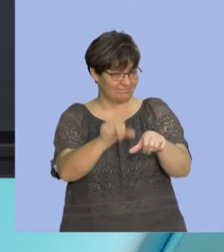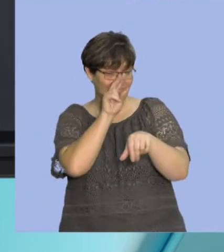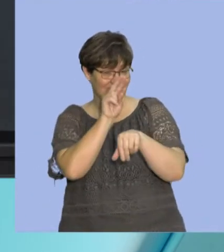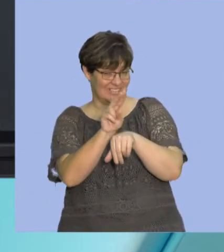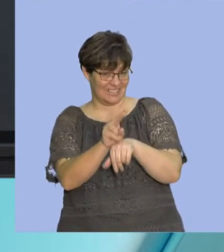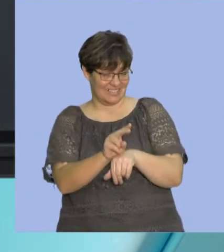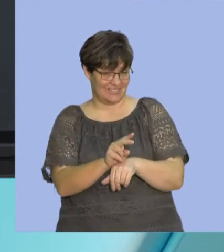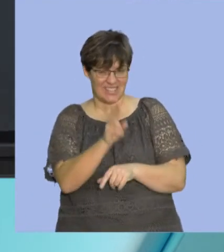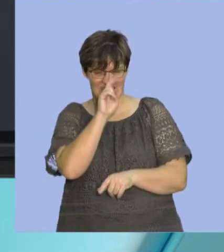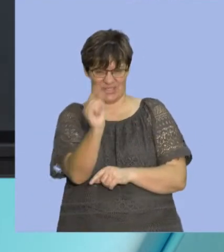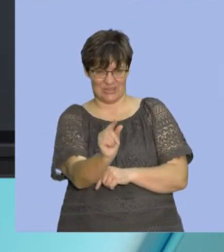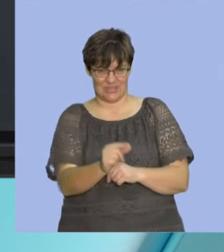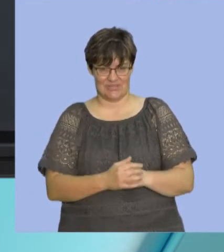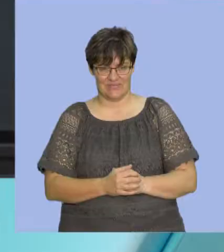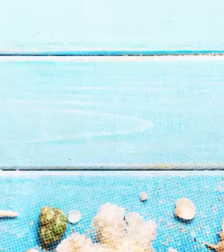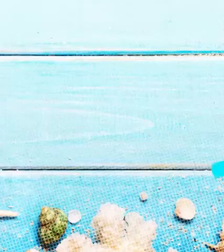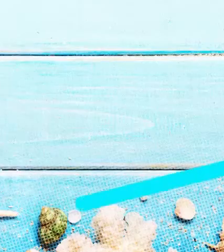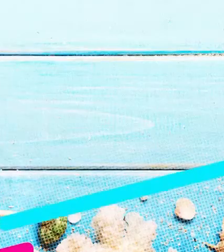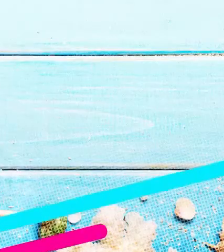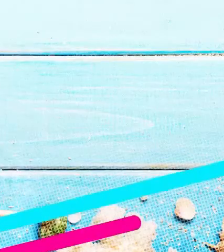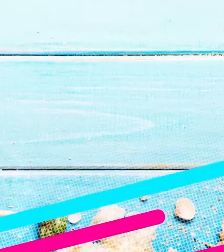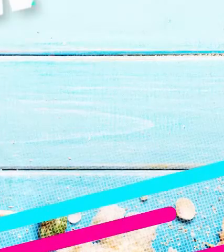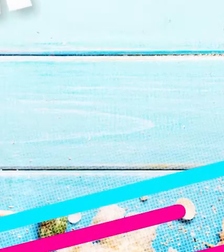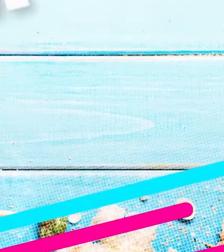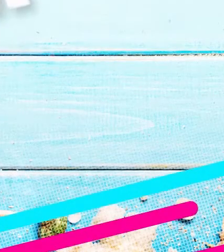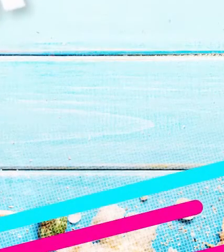journey. See you in a jiffy.